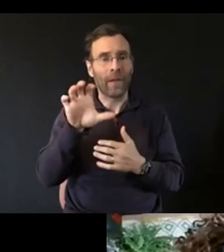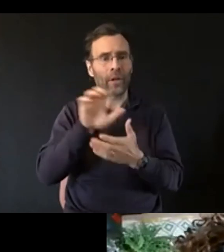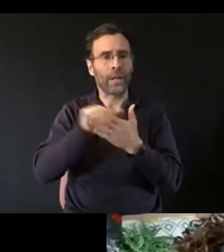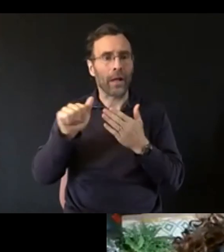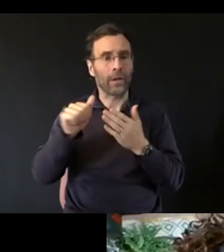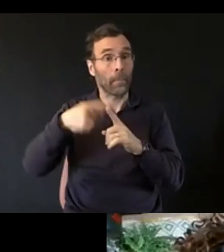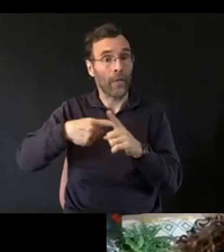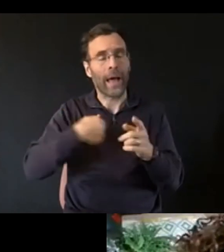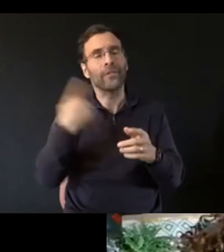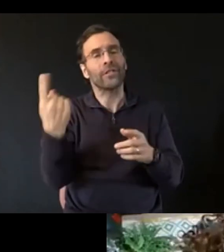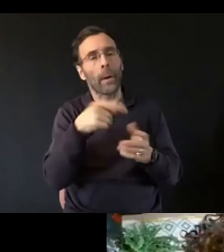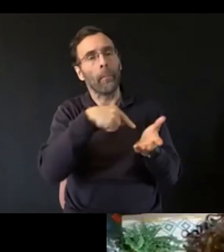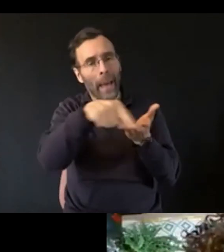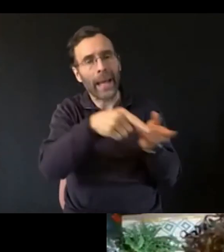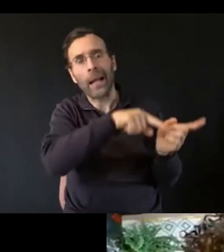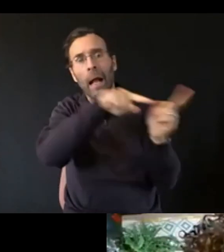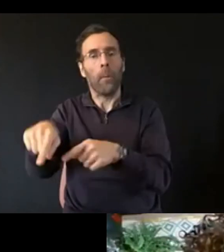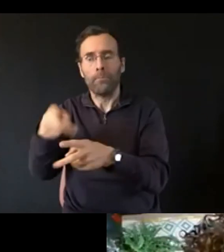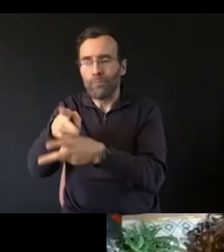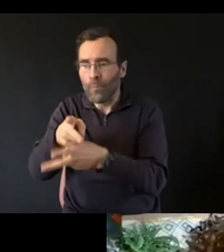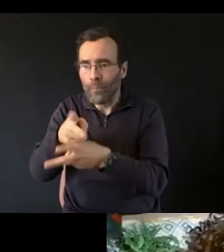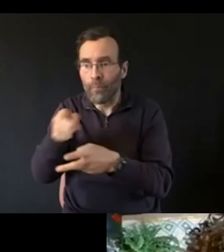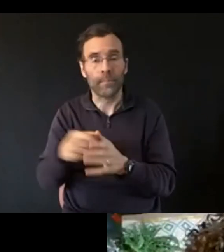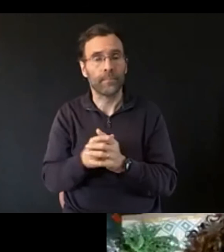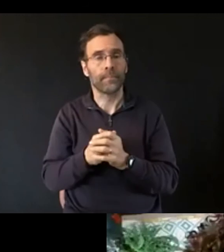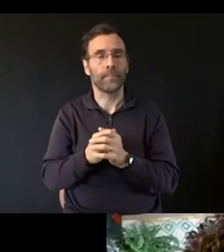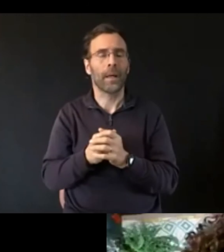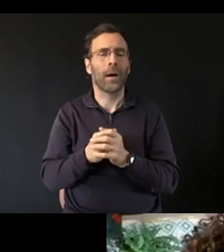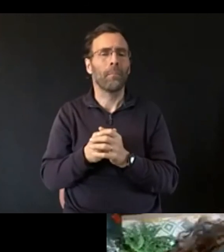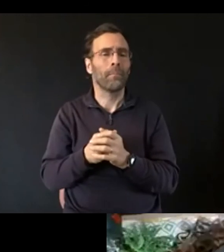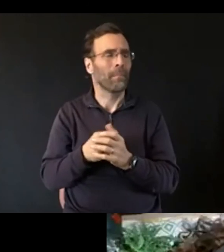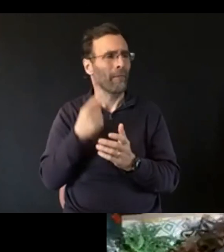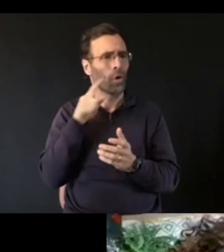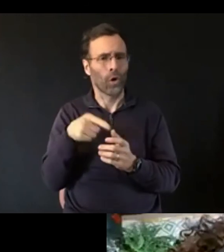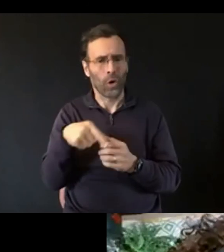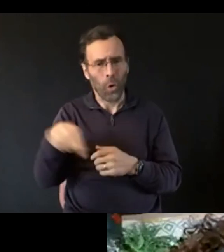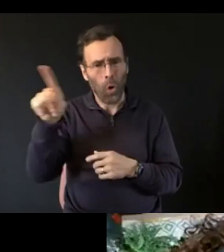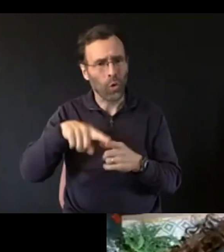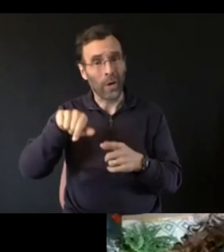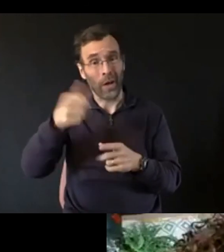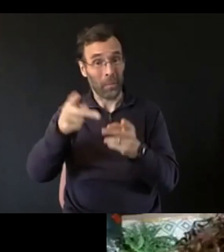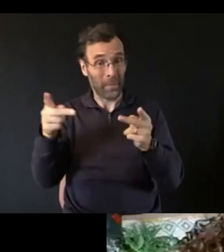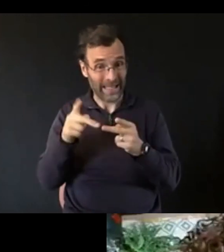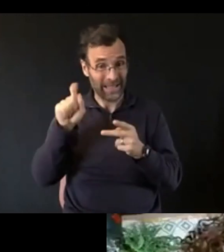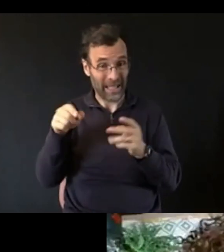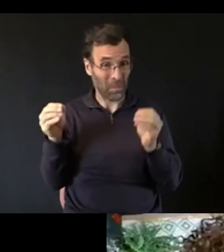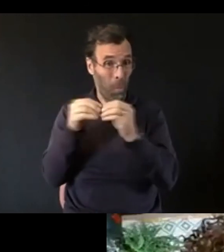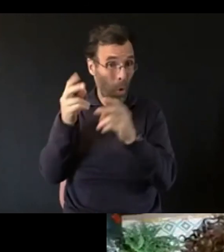caregiver come in. But anything else, as far as being able to have her go to another place if she needs more care,